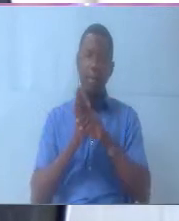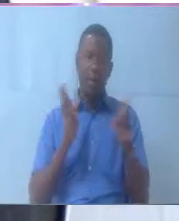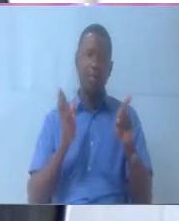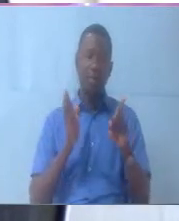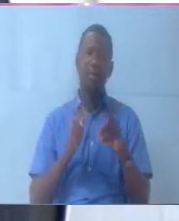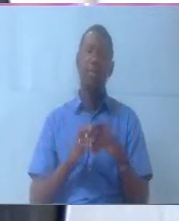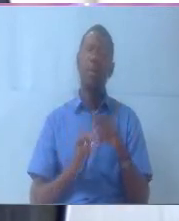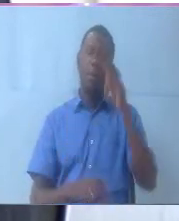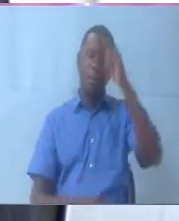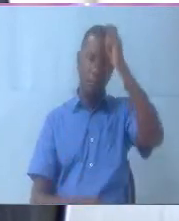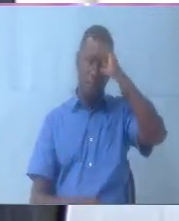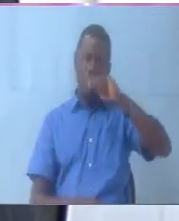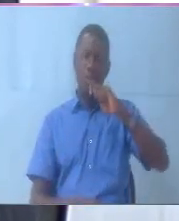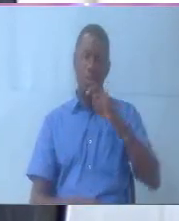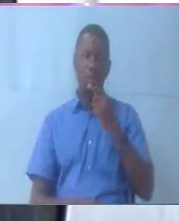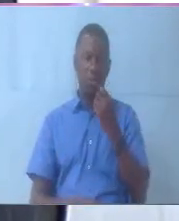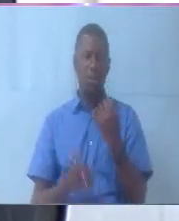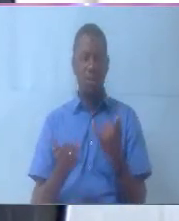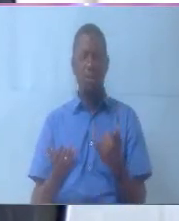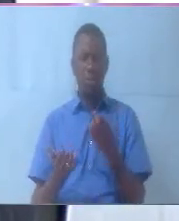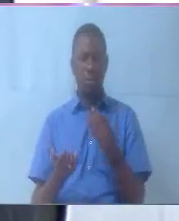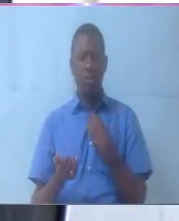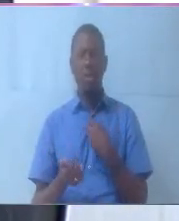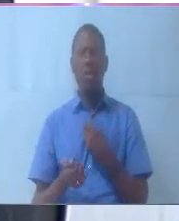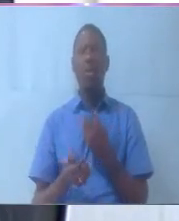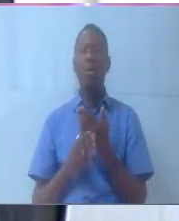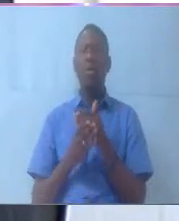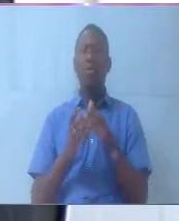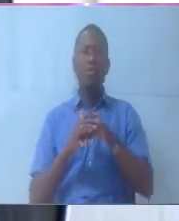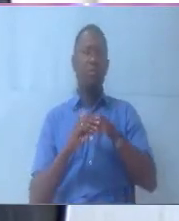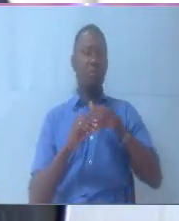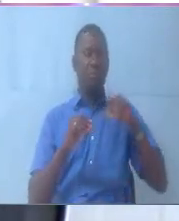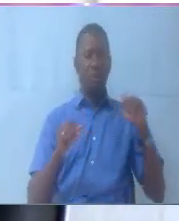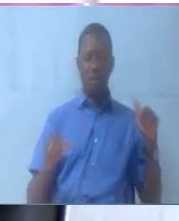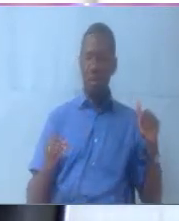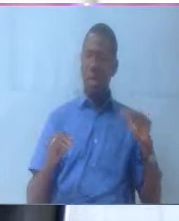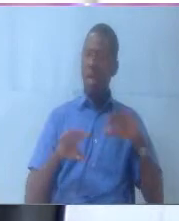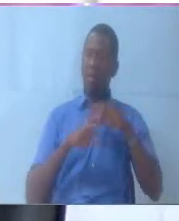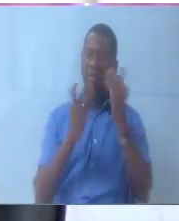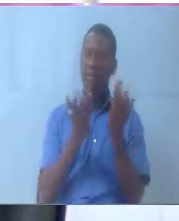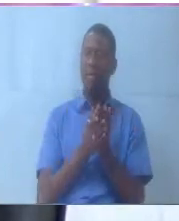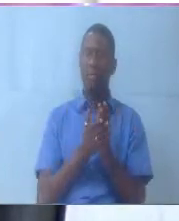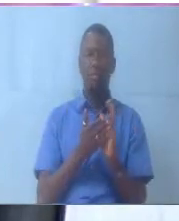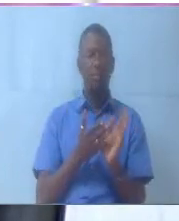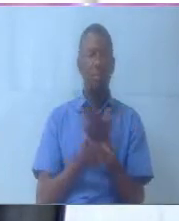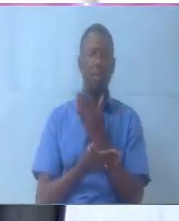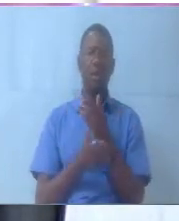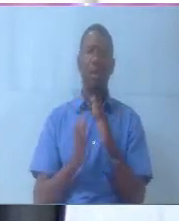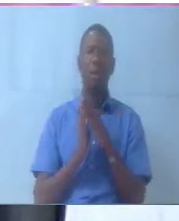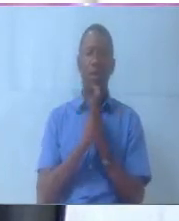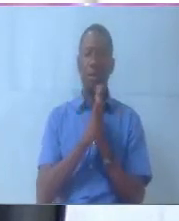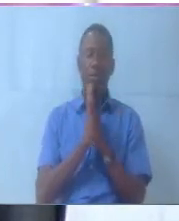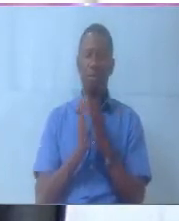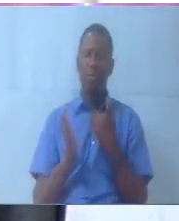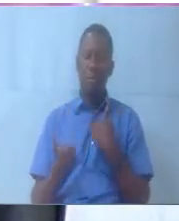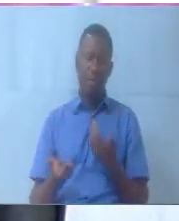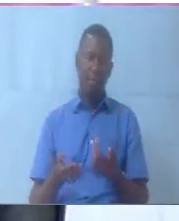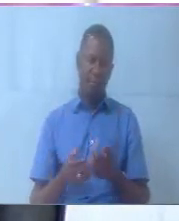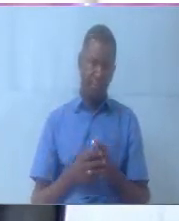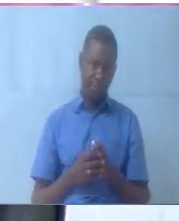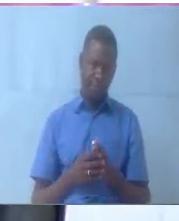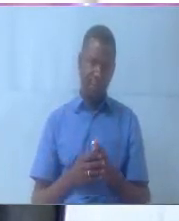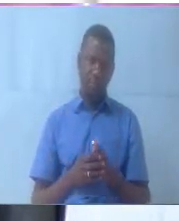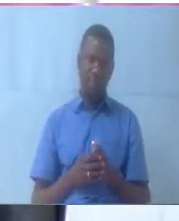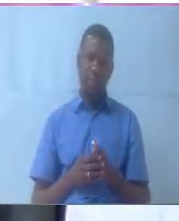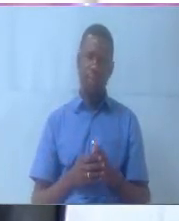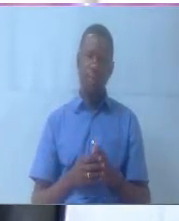sotonta. the police now said they are withdrawing the charge against me. Wotumo lem polisol ko say ye tumiro melan kan say nge ba burkala le ya bonding kan.